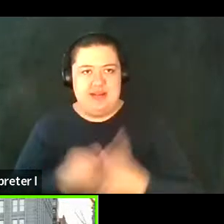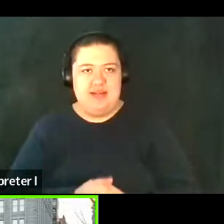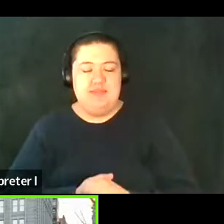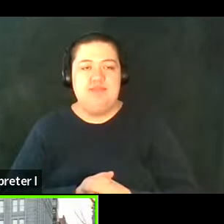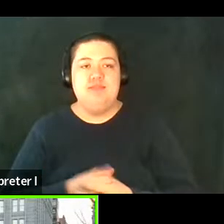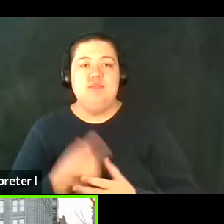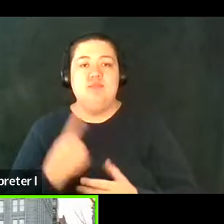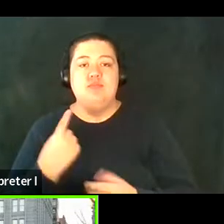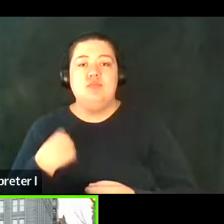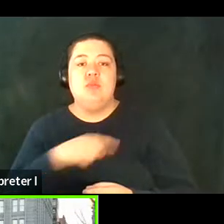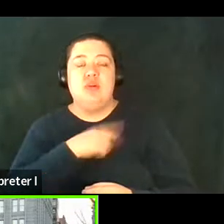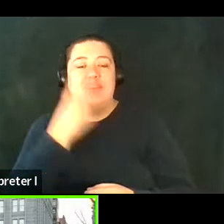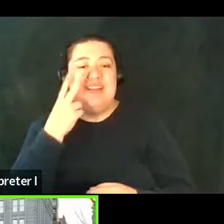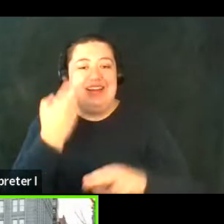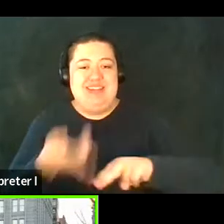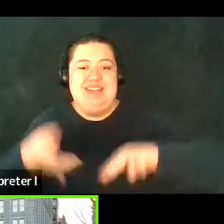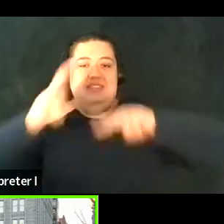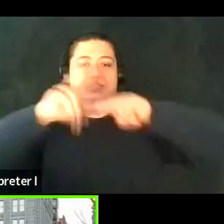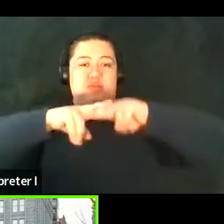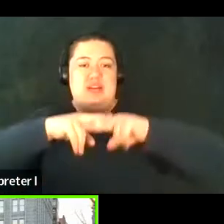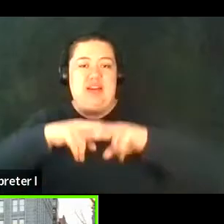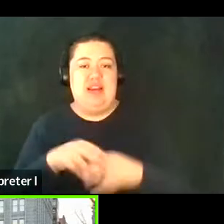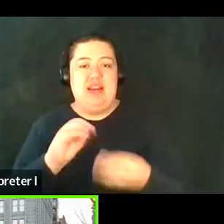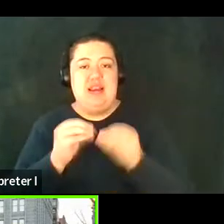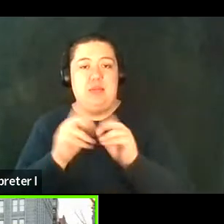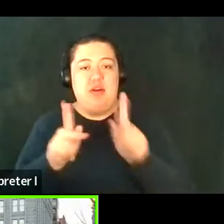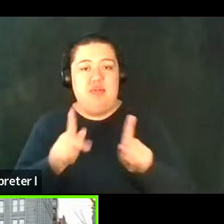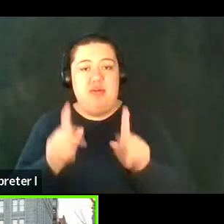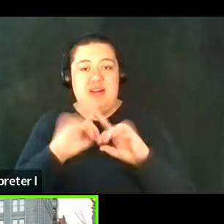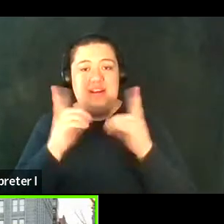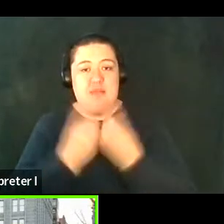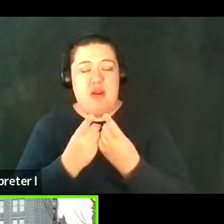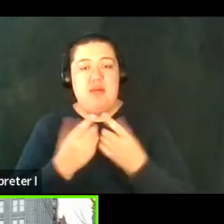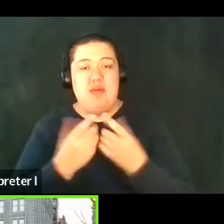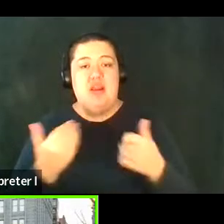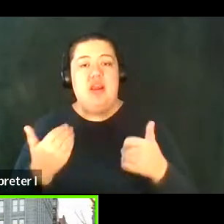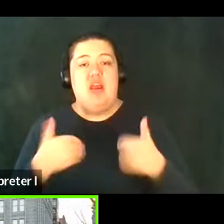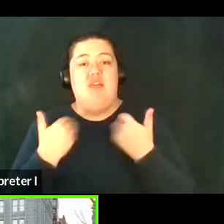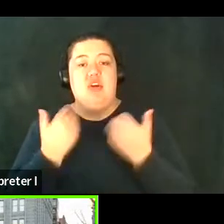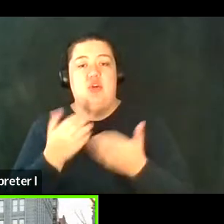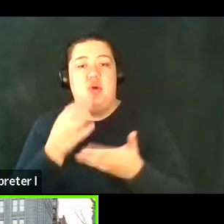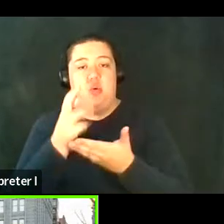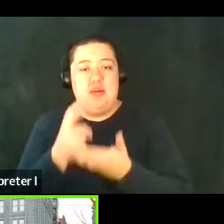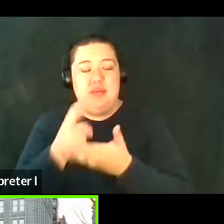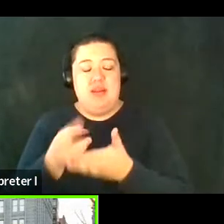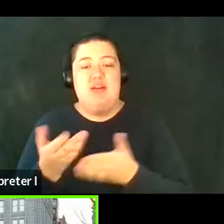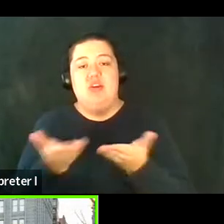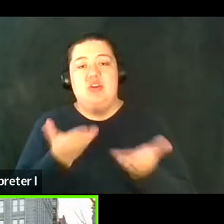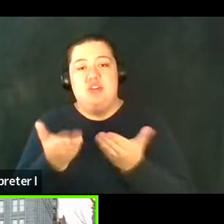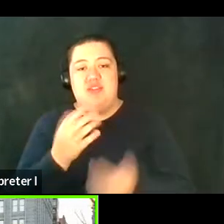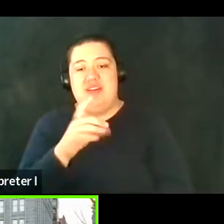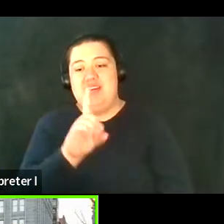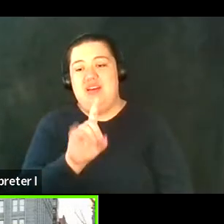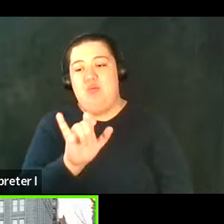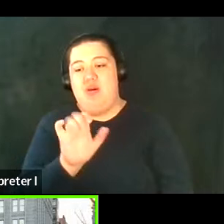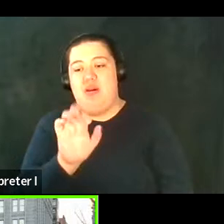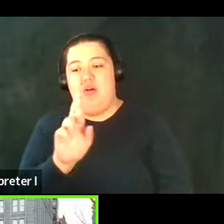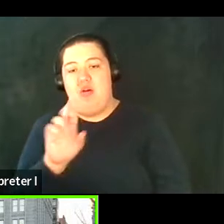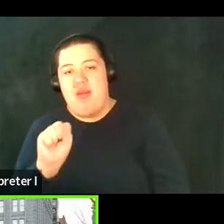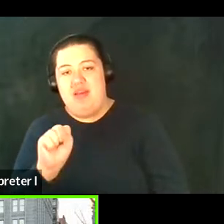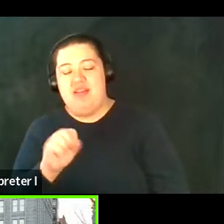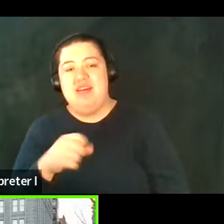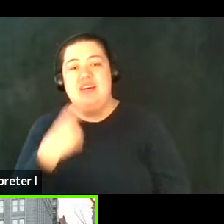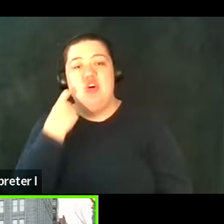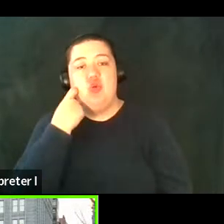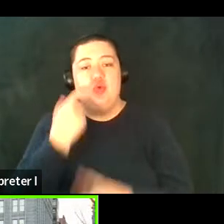We have seen an increasing population at the Department of Youth Rehabilitation Services, or DYRS, in recent months, and we know